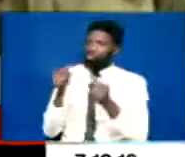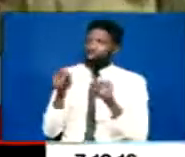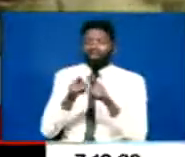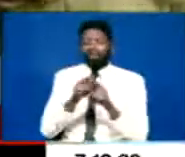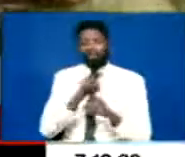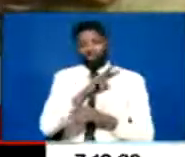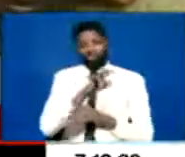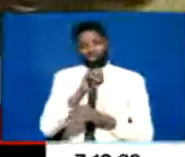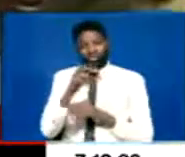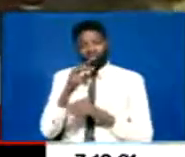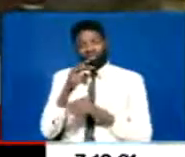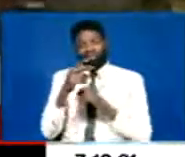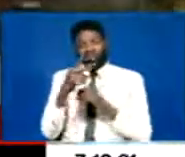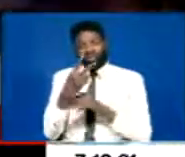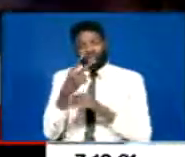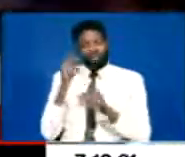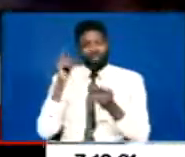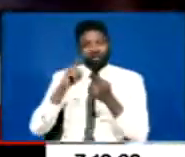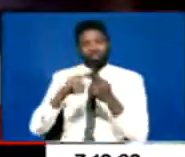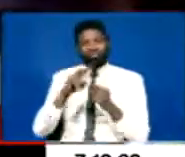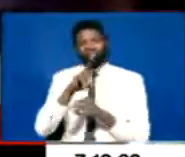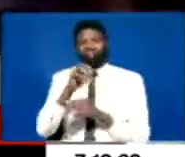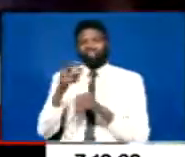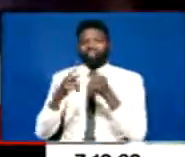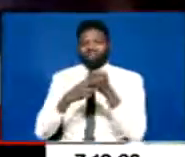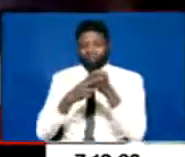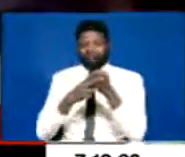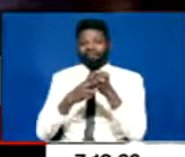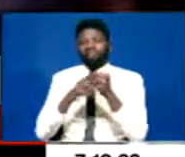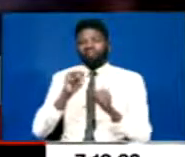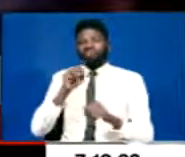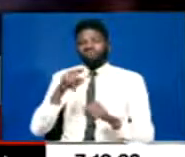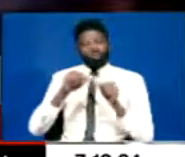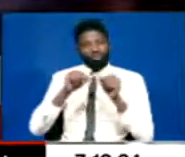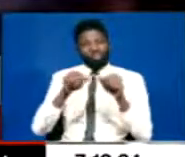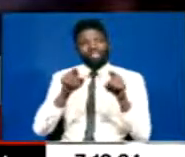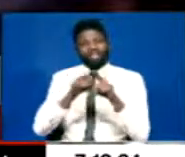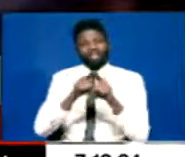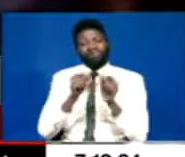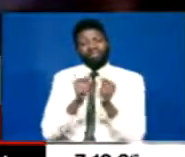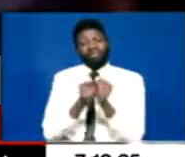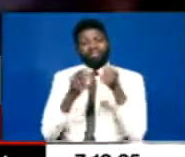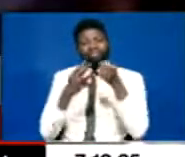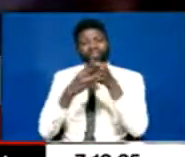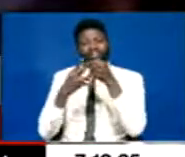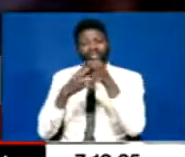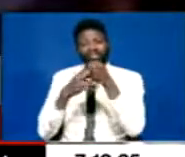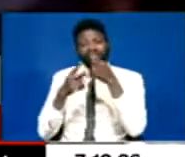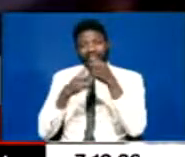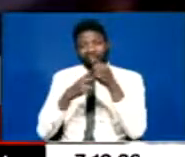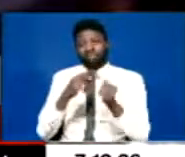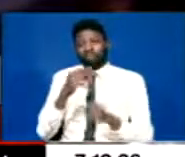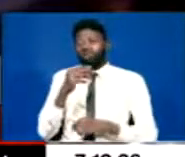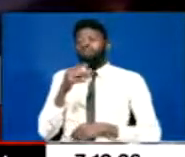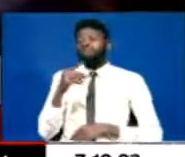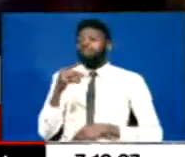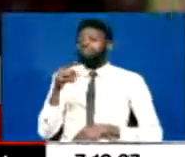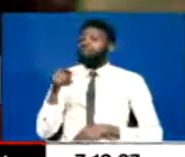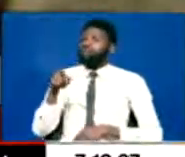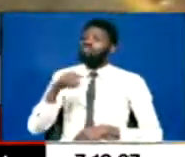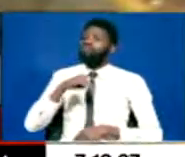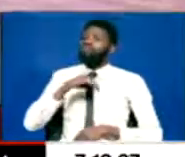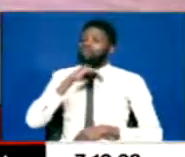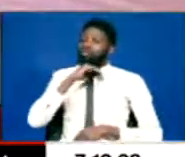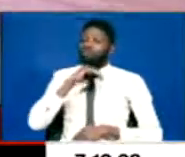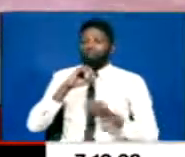his first bid before the presidency in 1997, Odinga finished third after President Moi and the Democratic Party